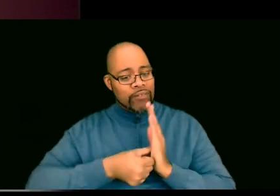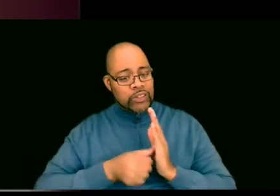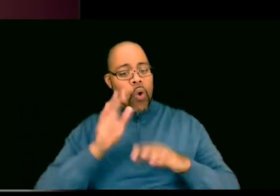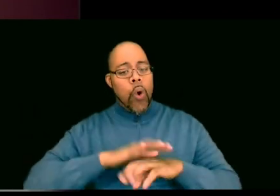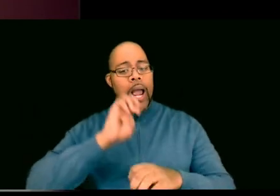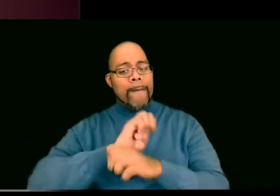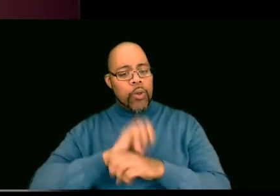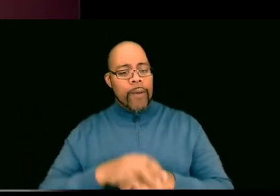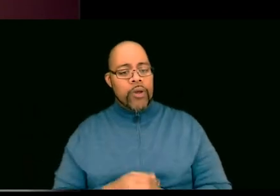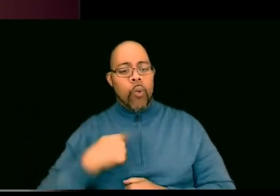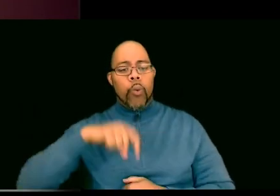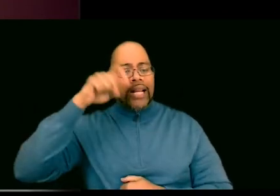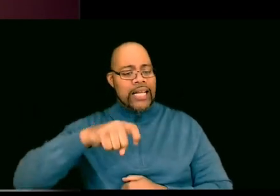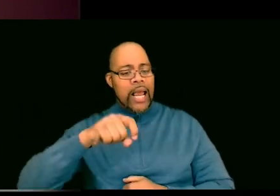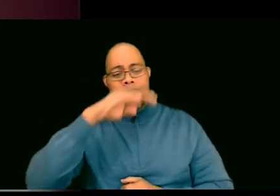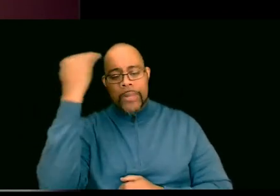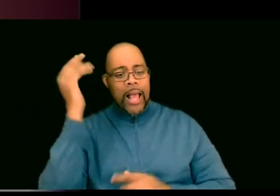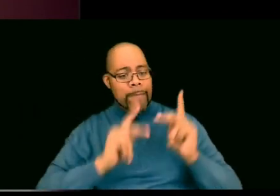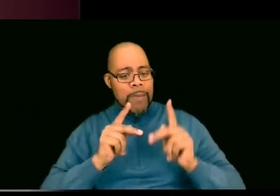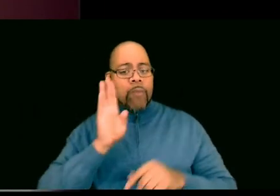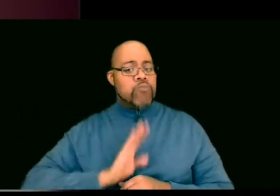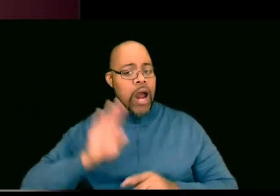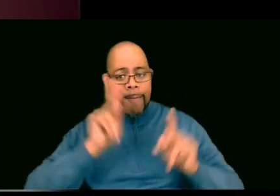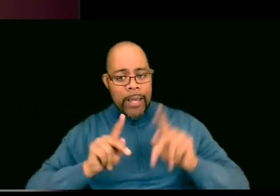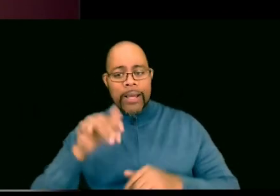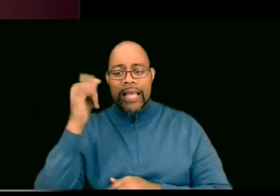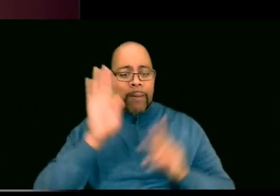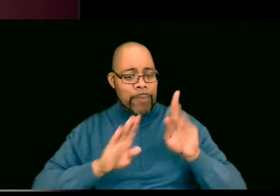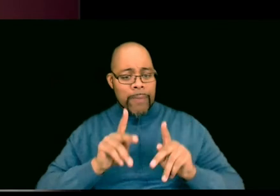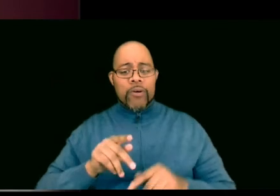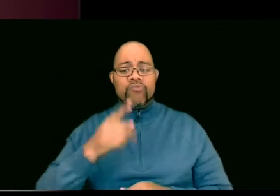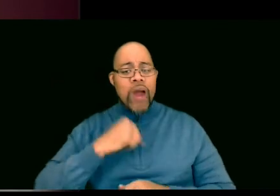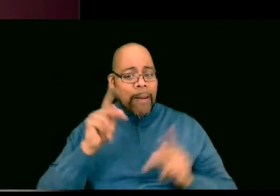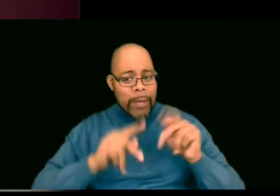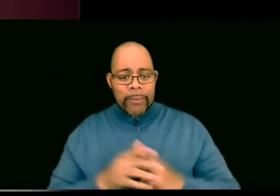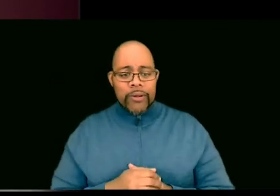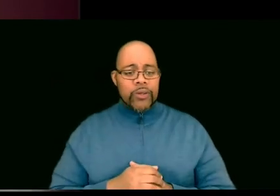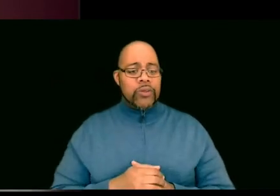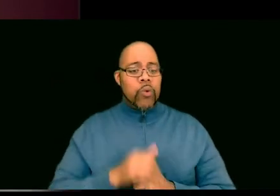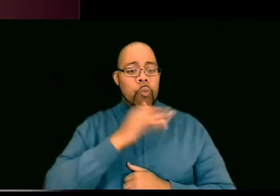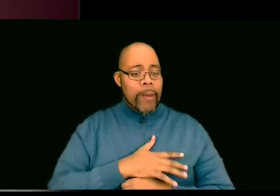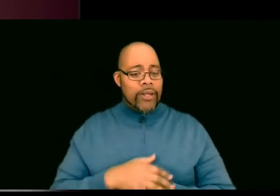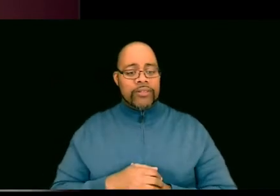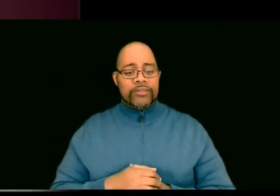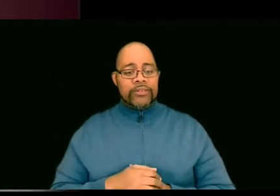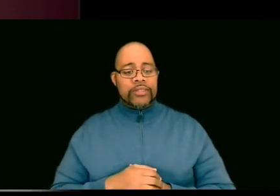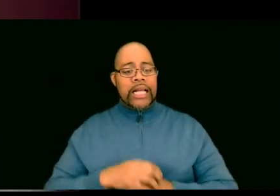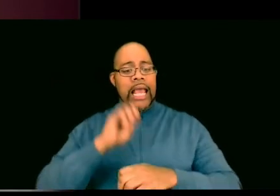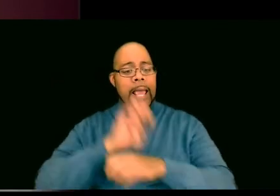put emphasis on employment. We need Black folks, brown folks, yellow folks, red folks,